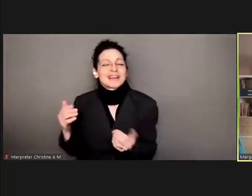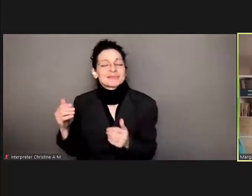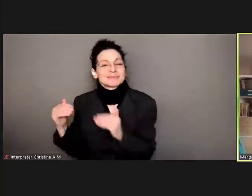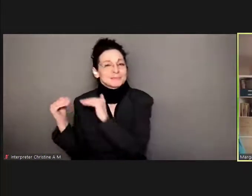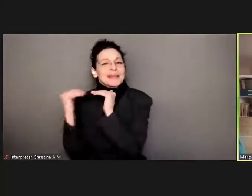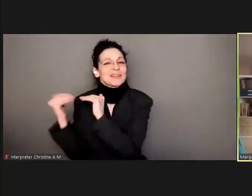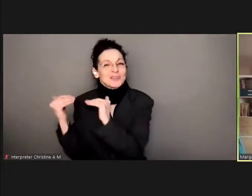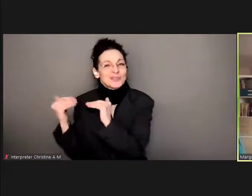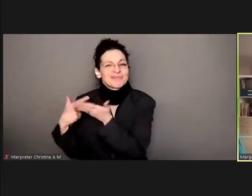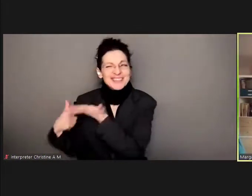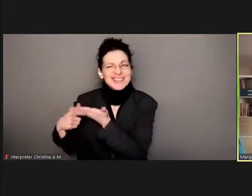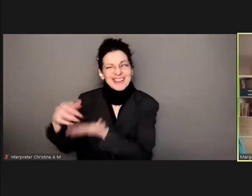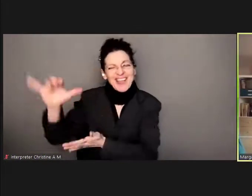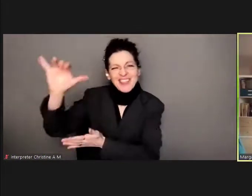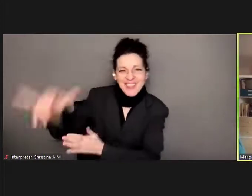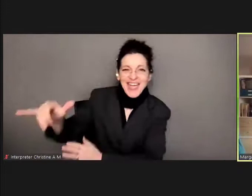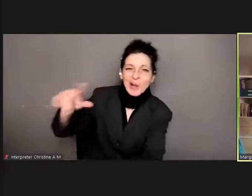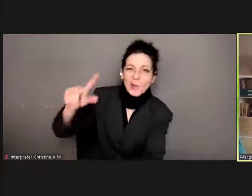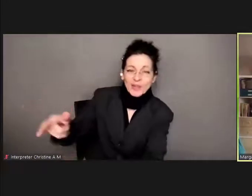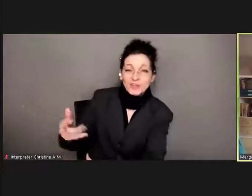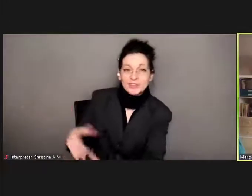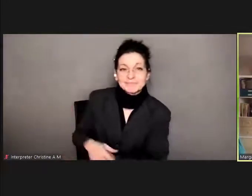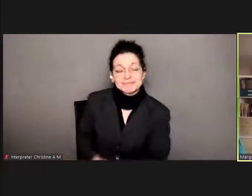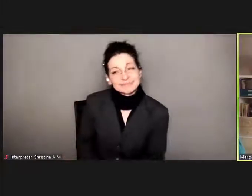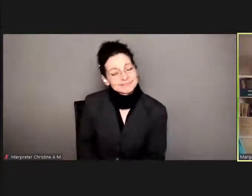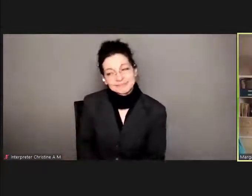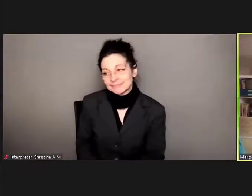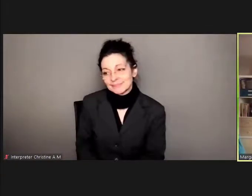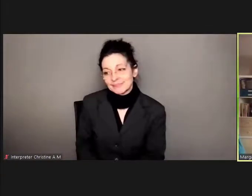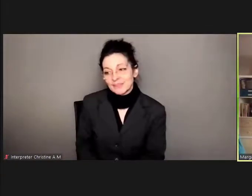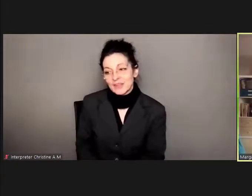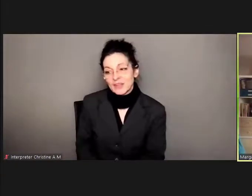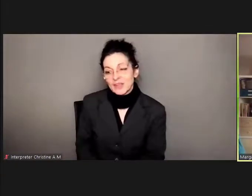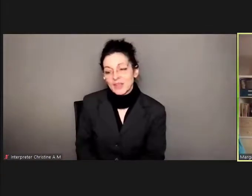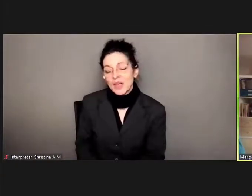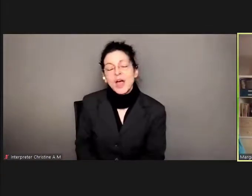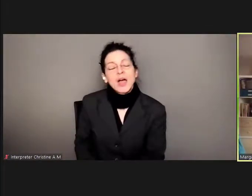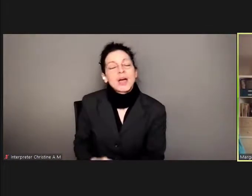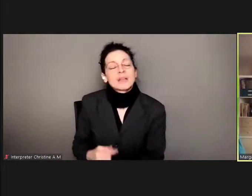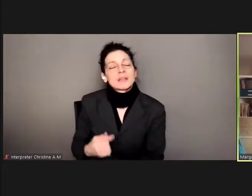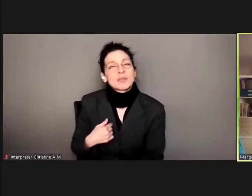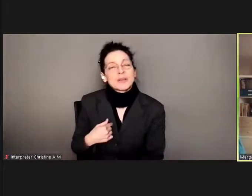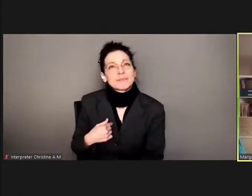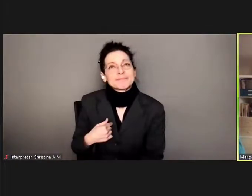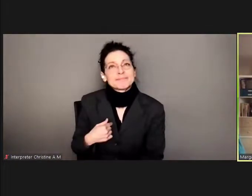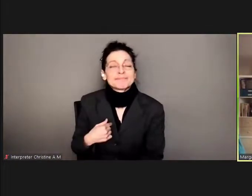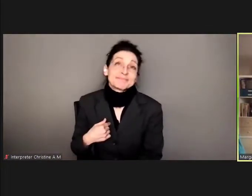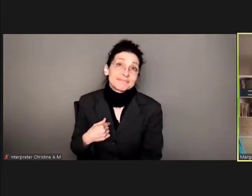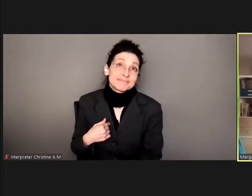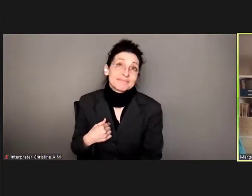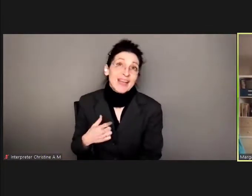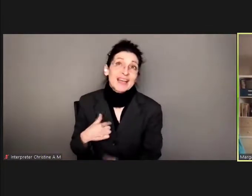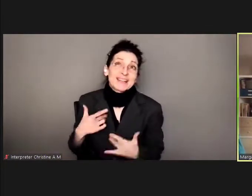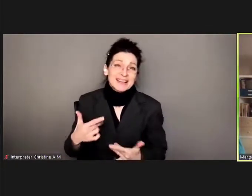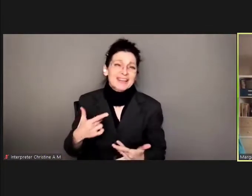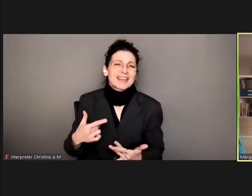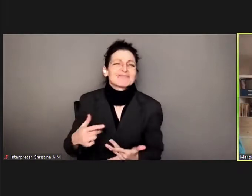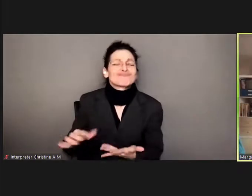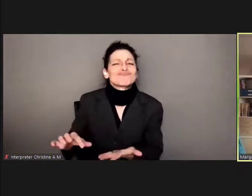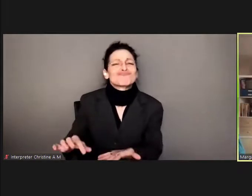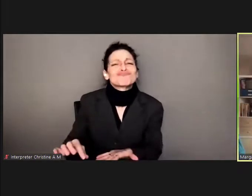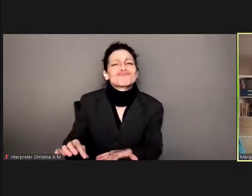Generally, my approach is some version of the gradual thought experiment approach that I described before. That